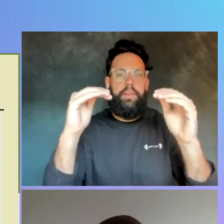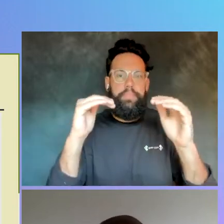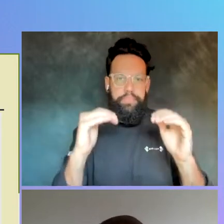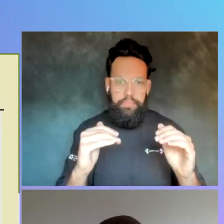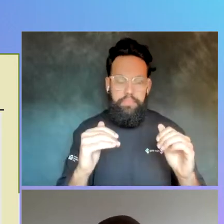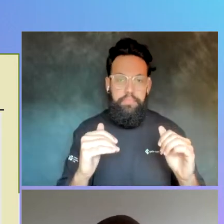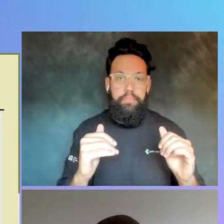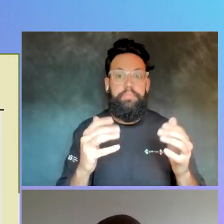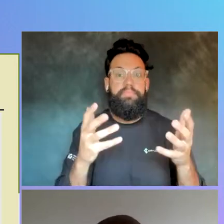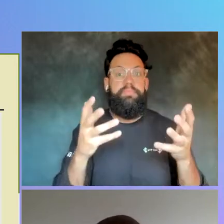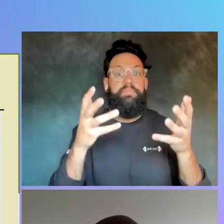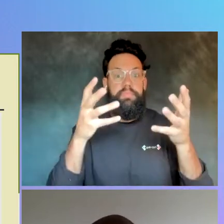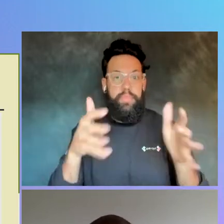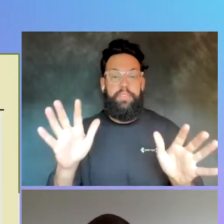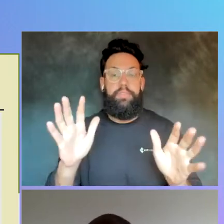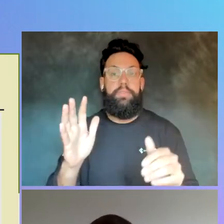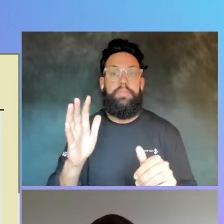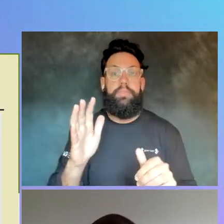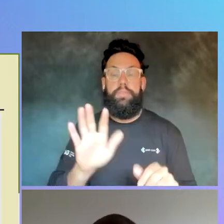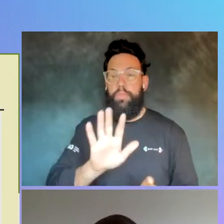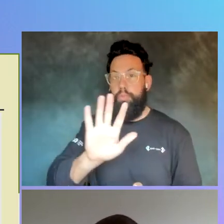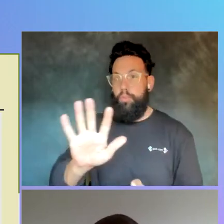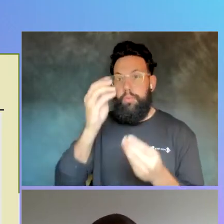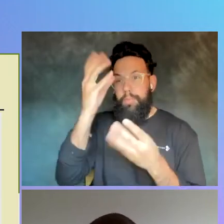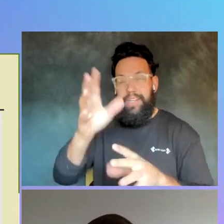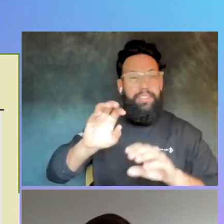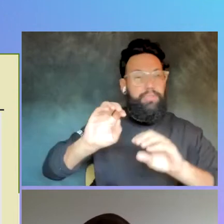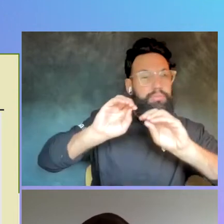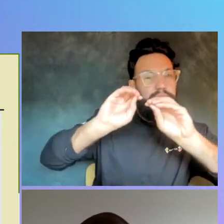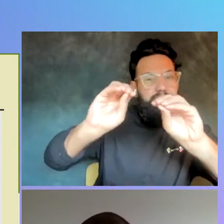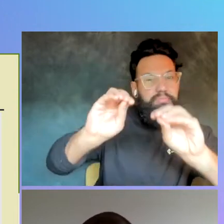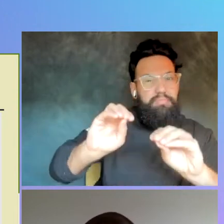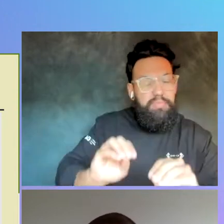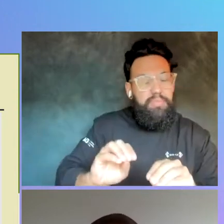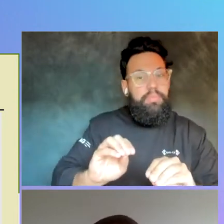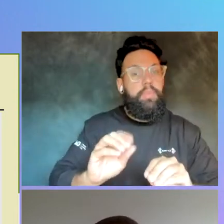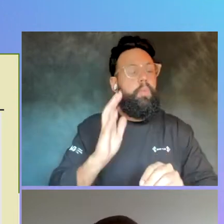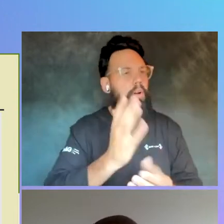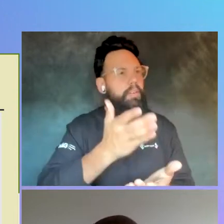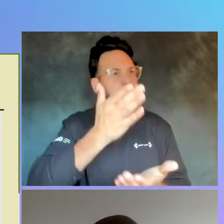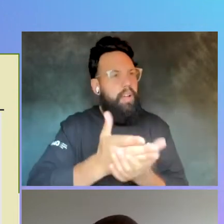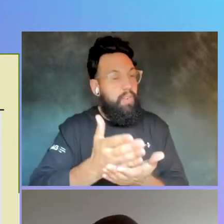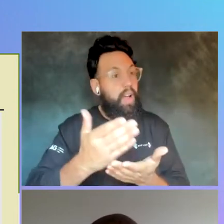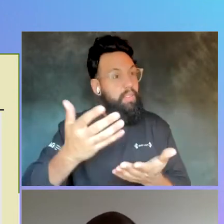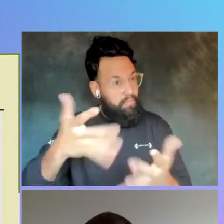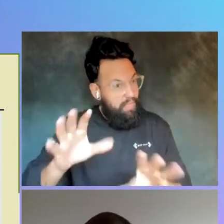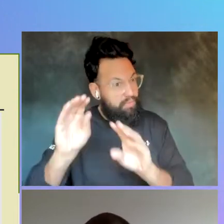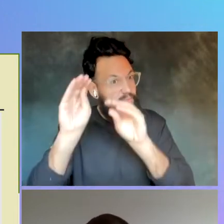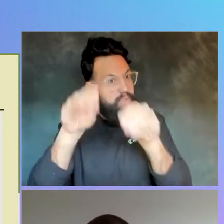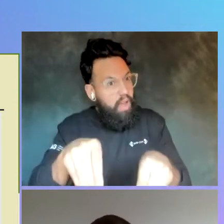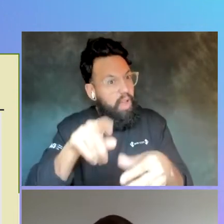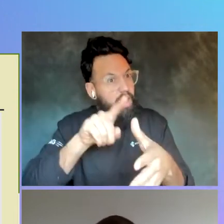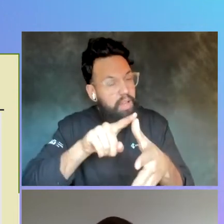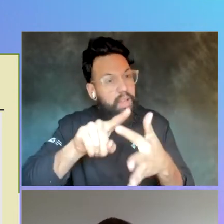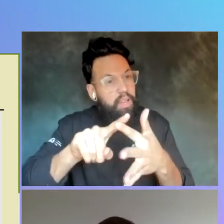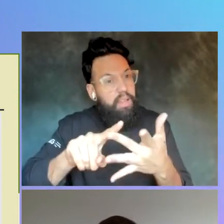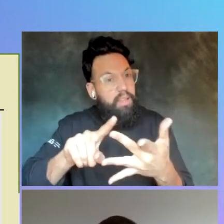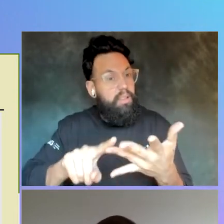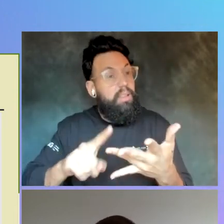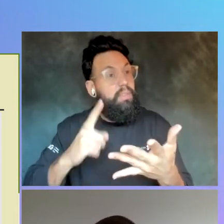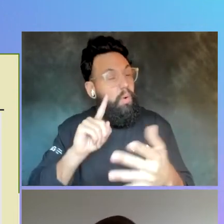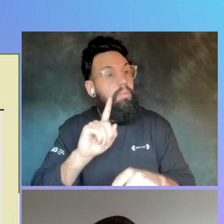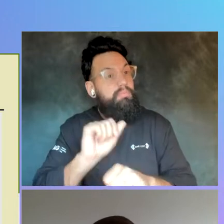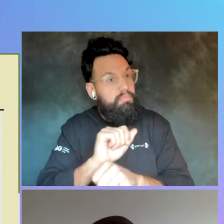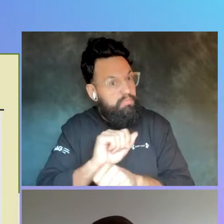verifies if all of the necessary components are installed to your project, and gives you